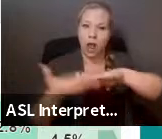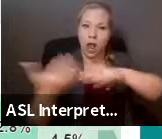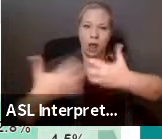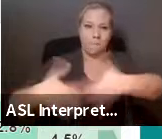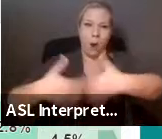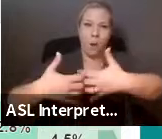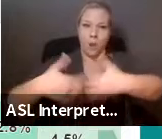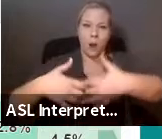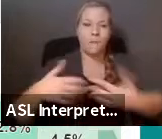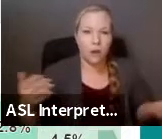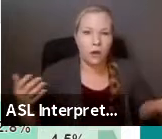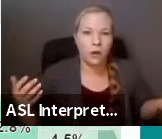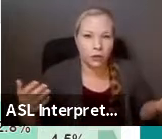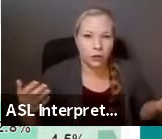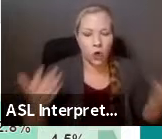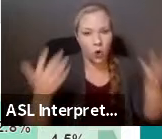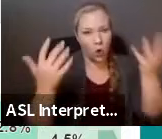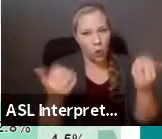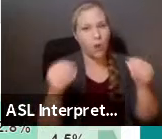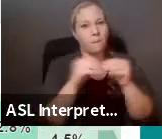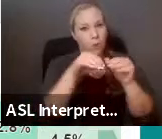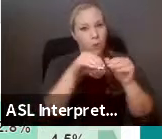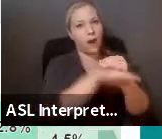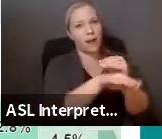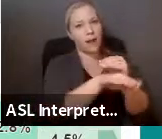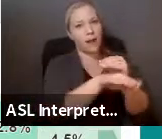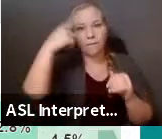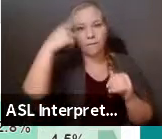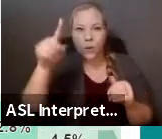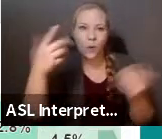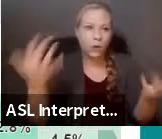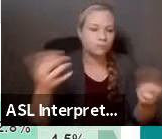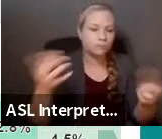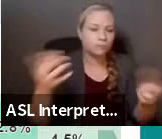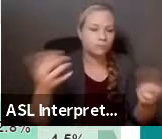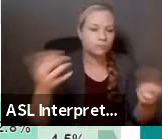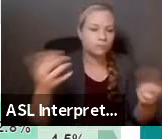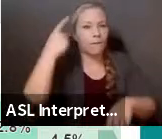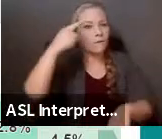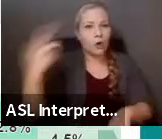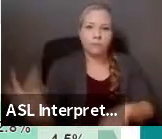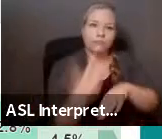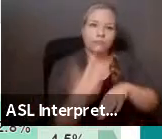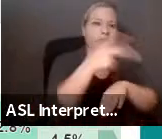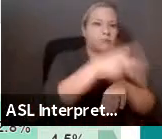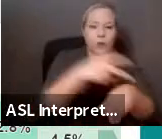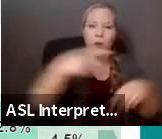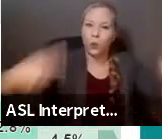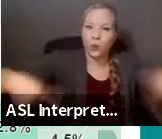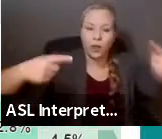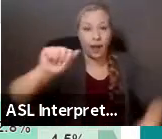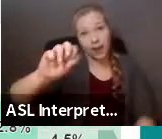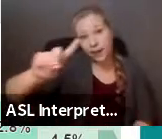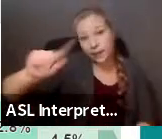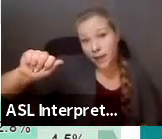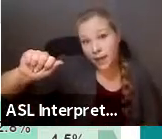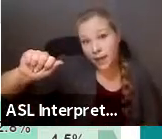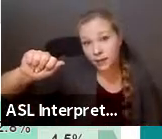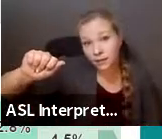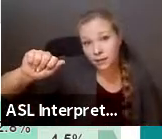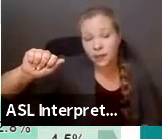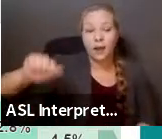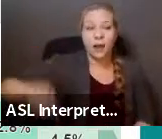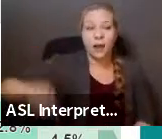which means maybe going above and beyond ADA requirements and thinking about, how to